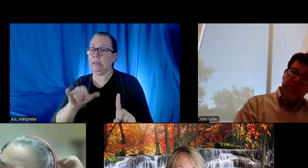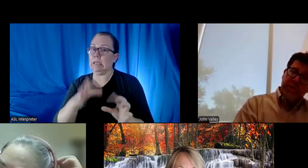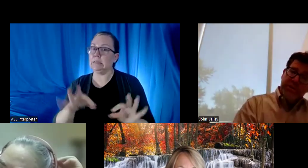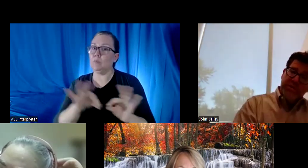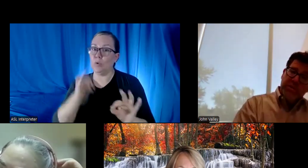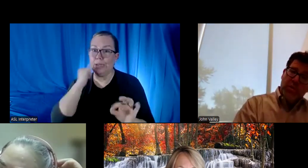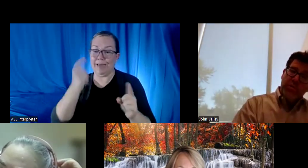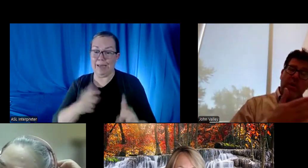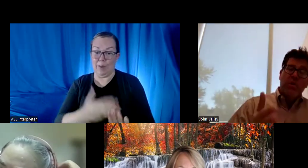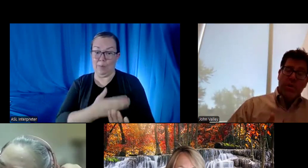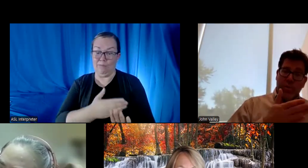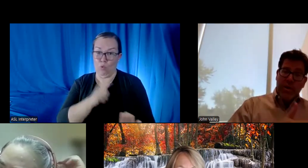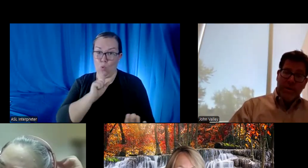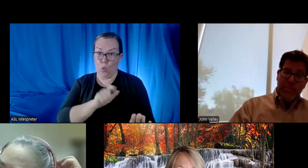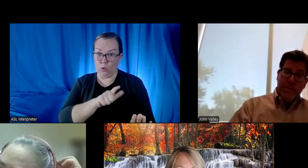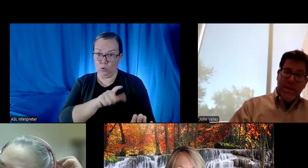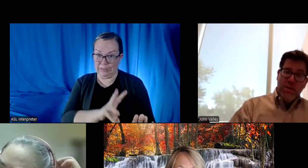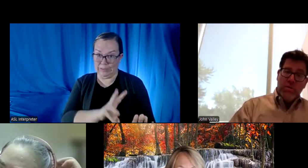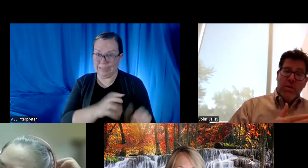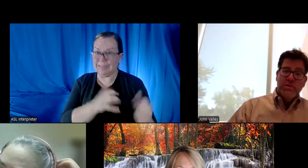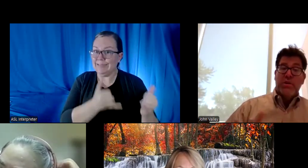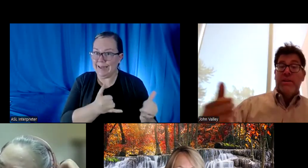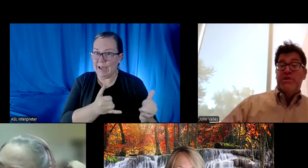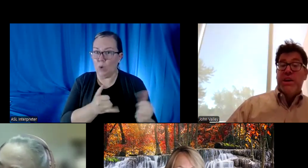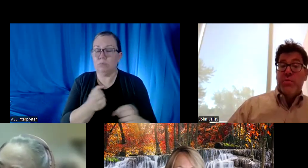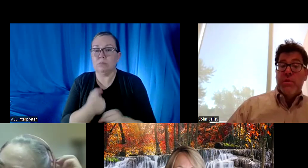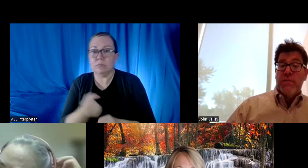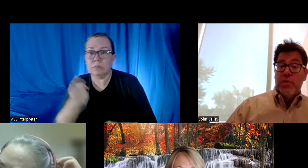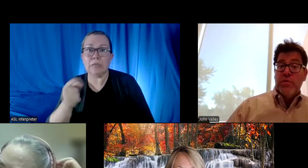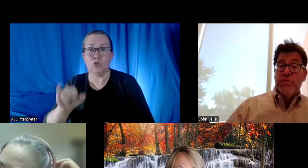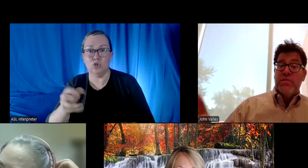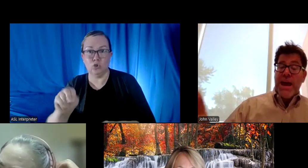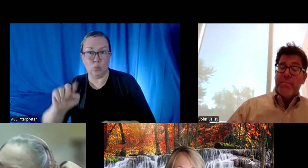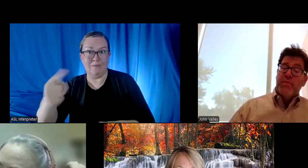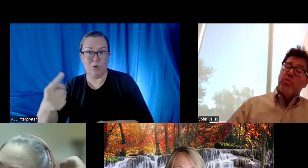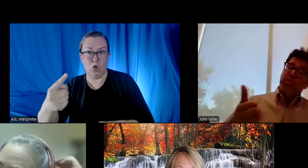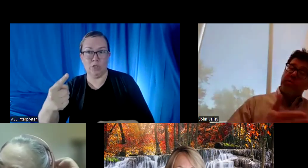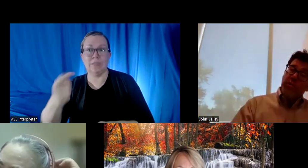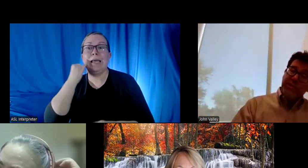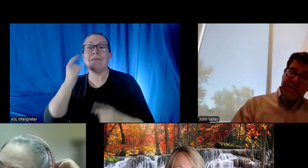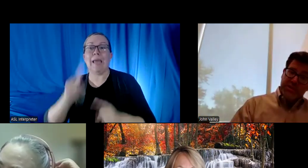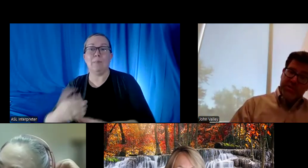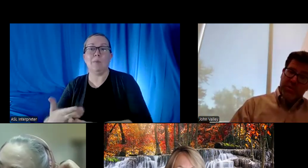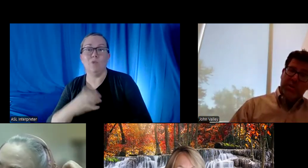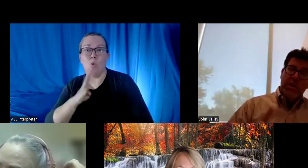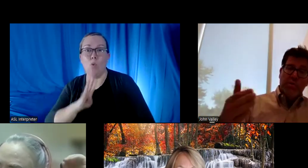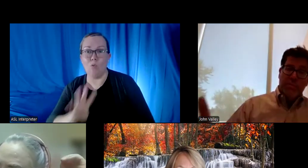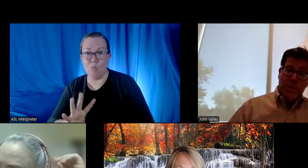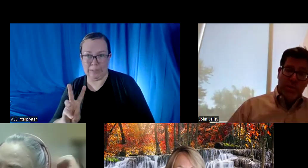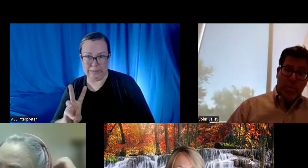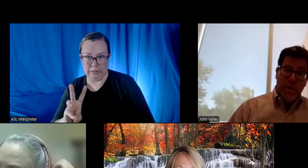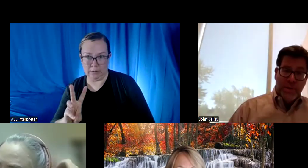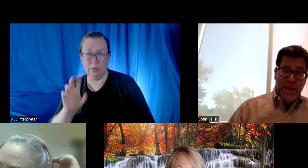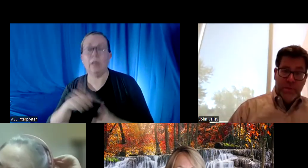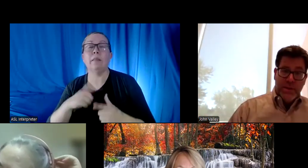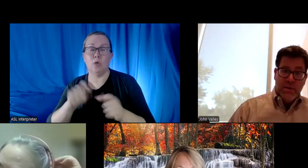you were 26 years old, you can open up an Able account. Starting on January 1st, if it happened before you were 46 years old, you would be able